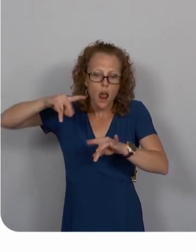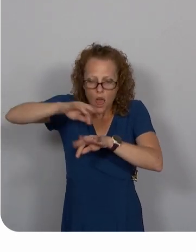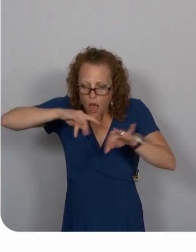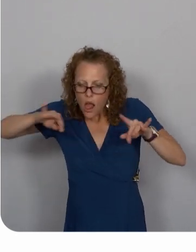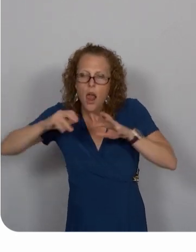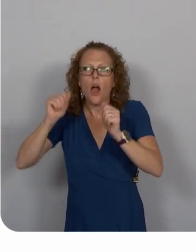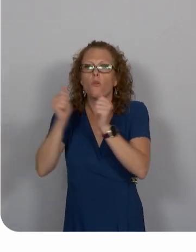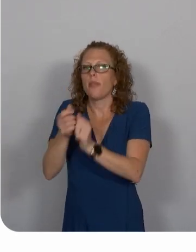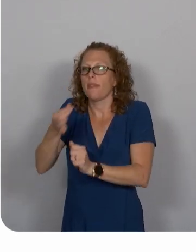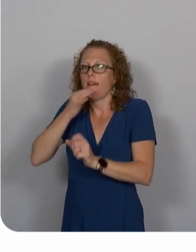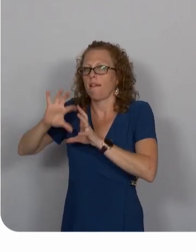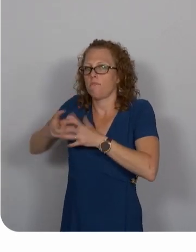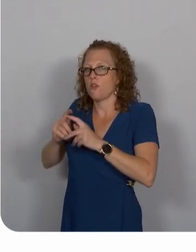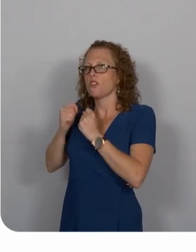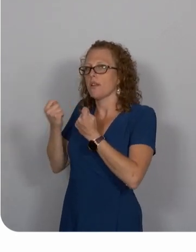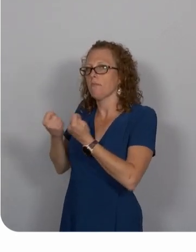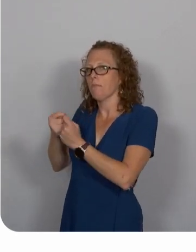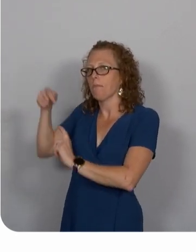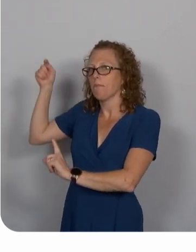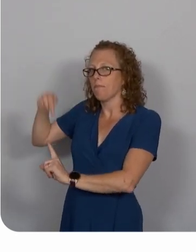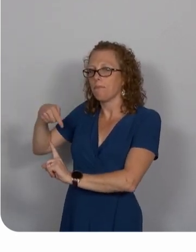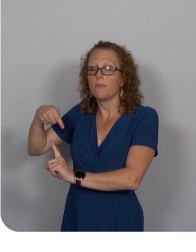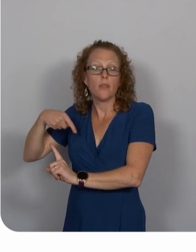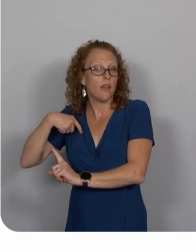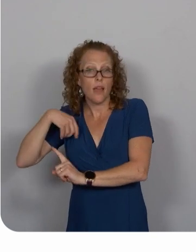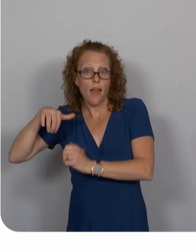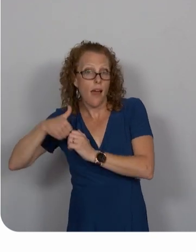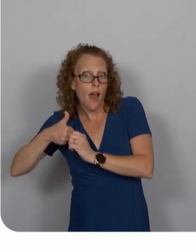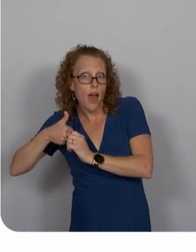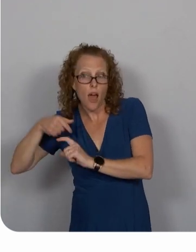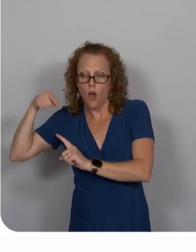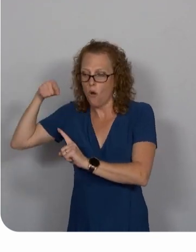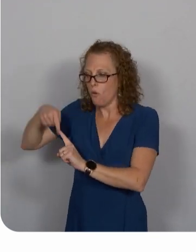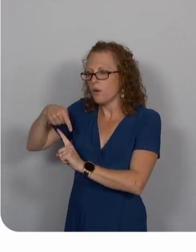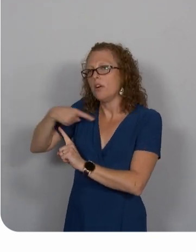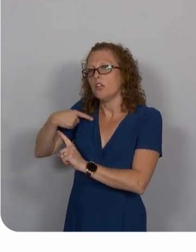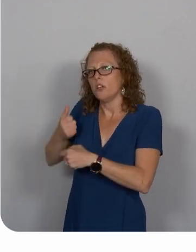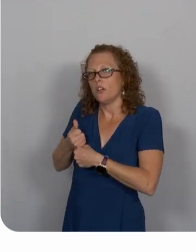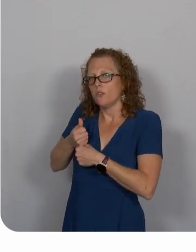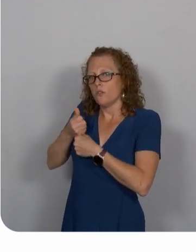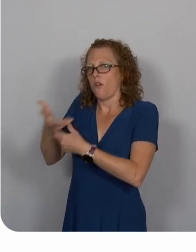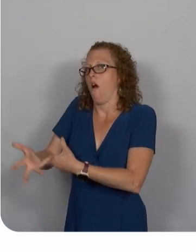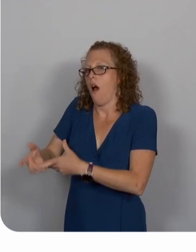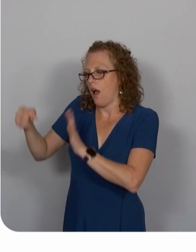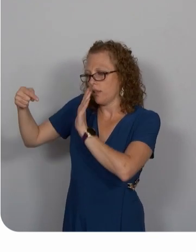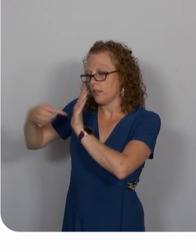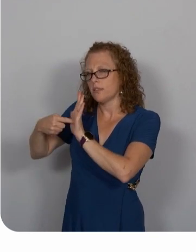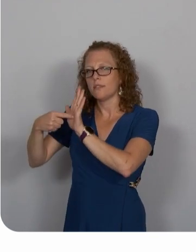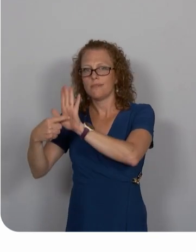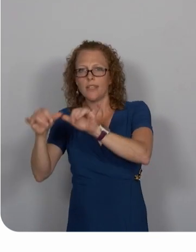And red teaming is an iterative process where you try to get the model to say harmful things,